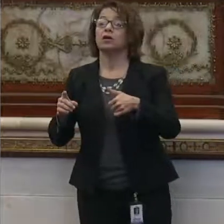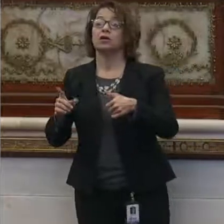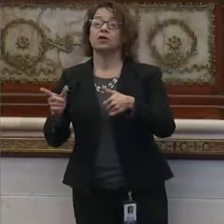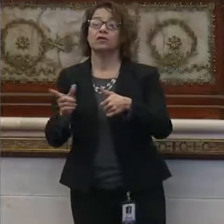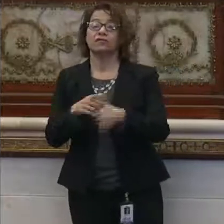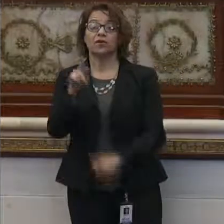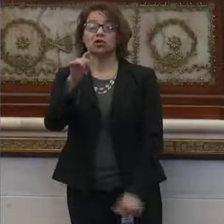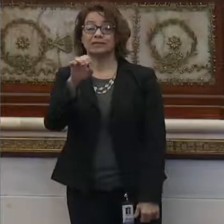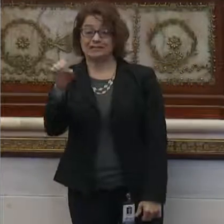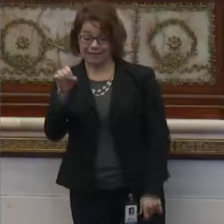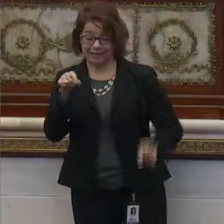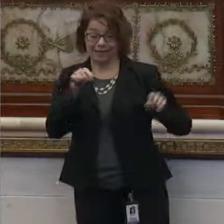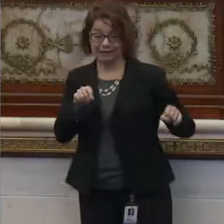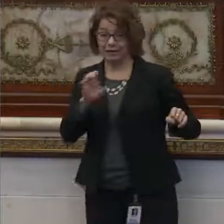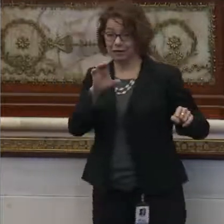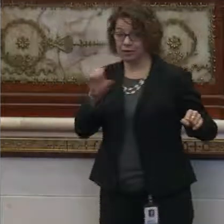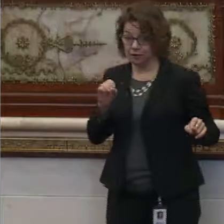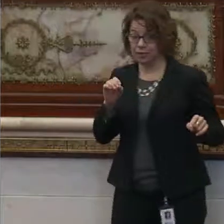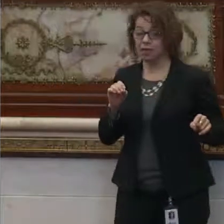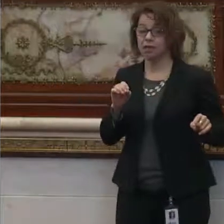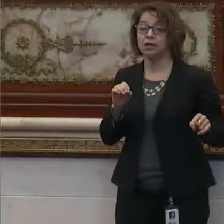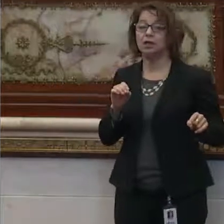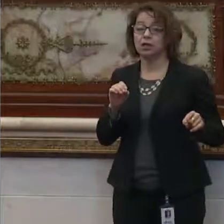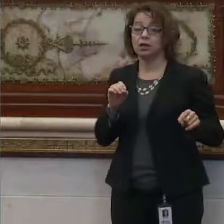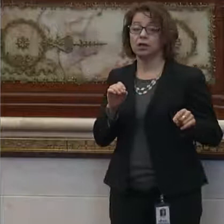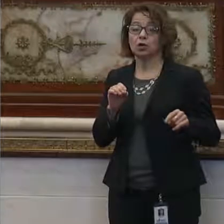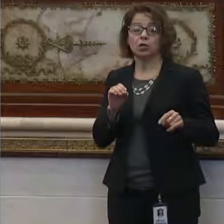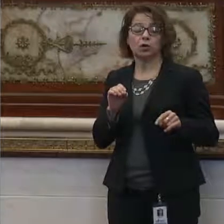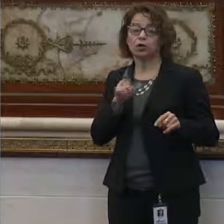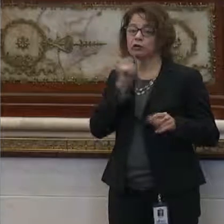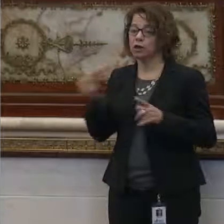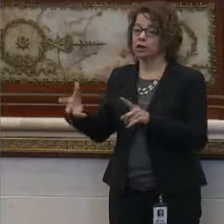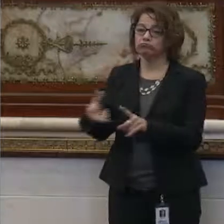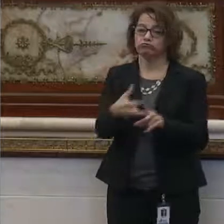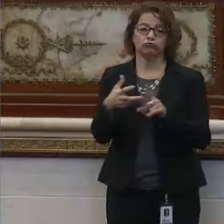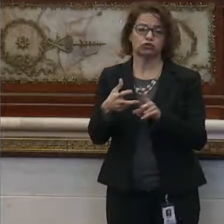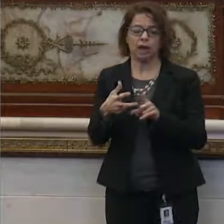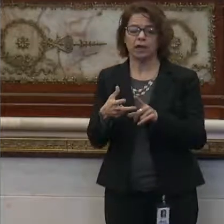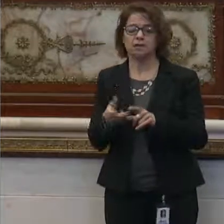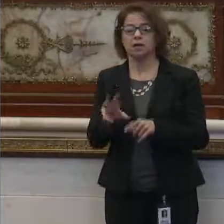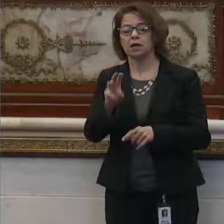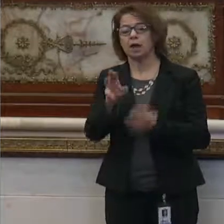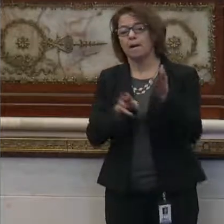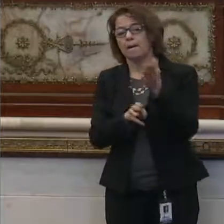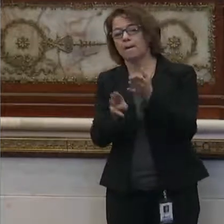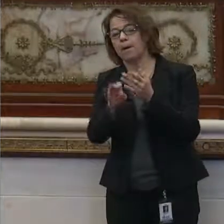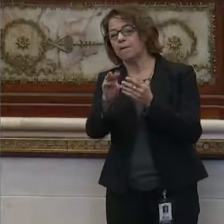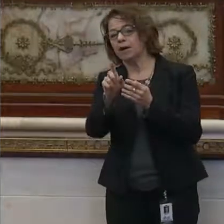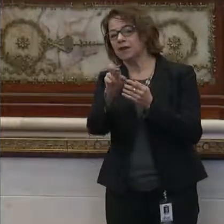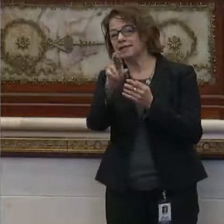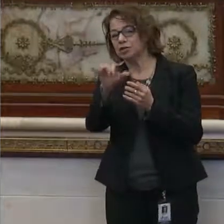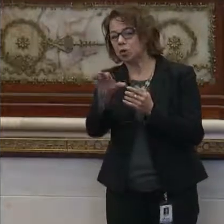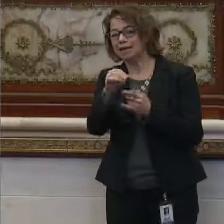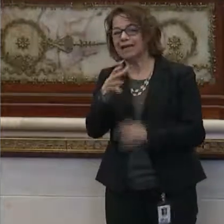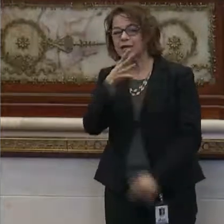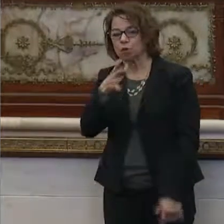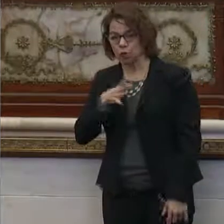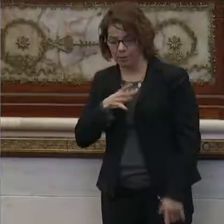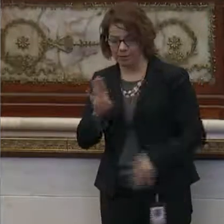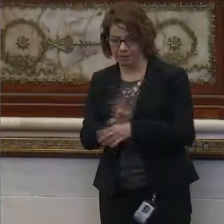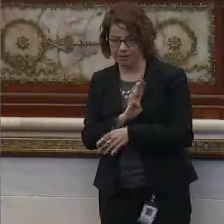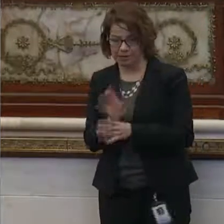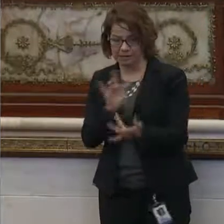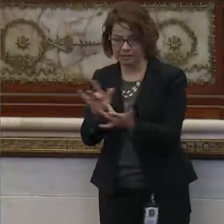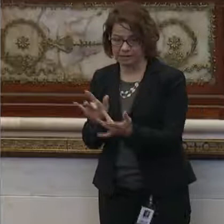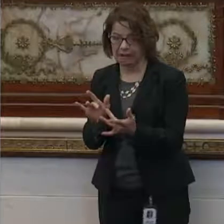every effort that we can to reach the minority business and women business enterprise goals that, are in our contracts. And one of the things